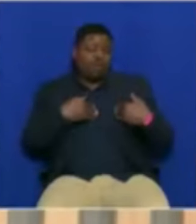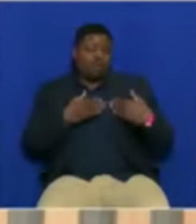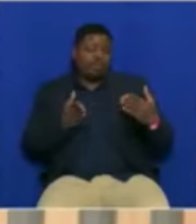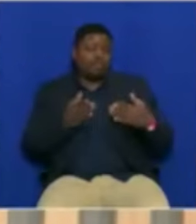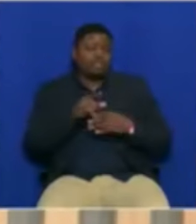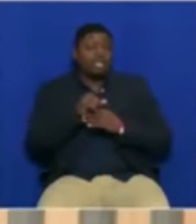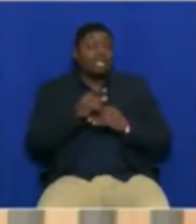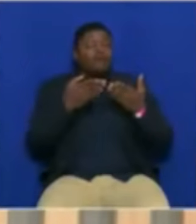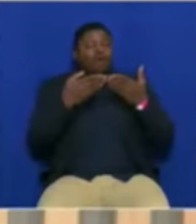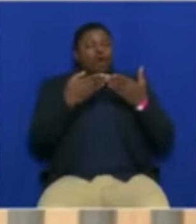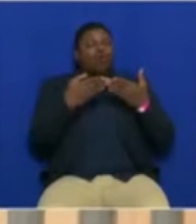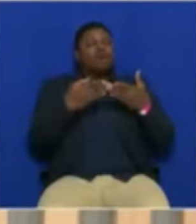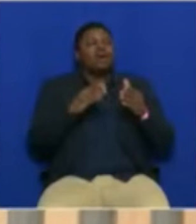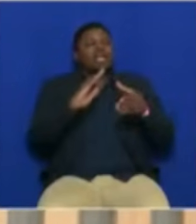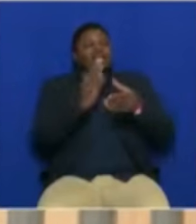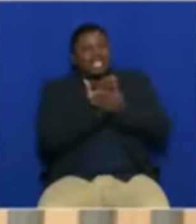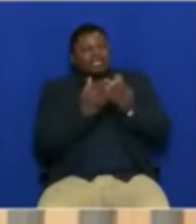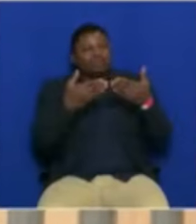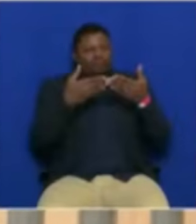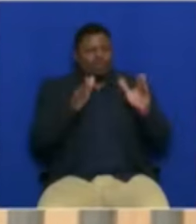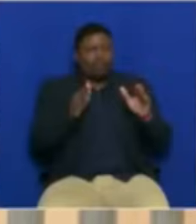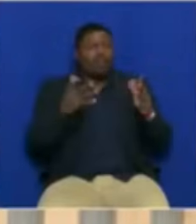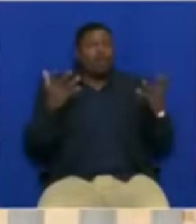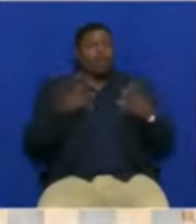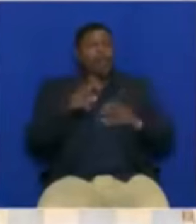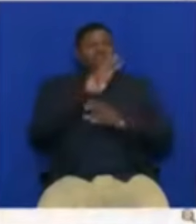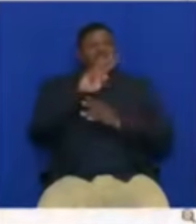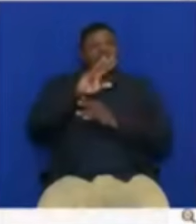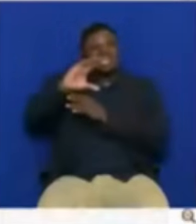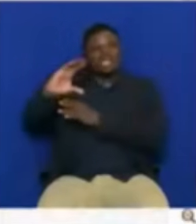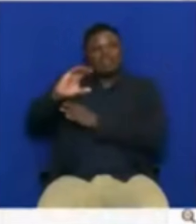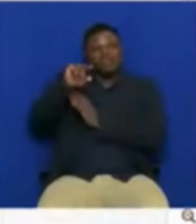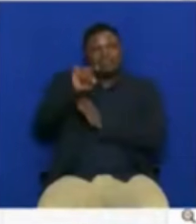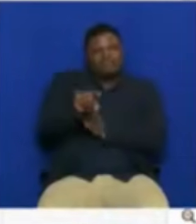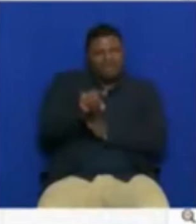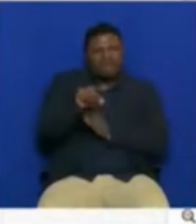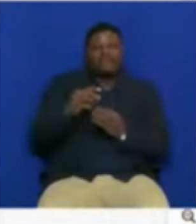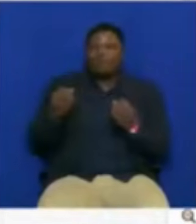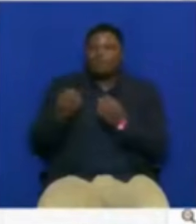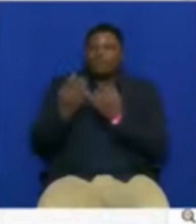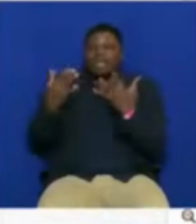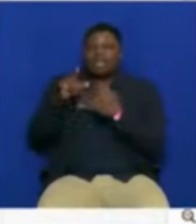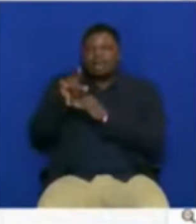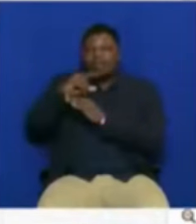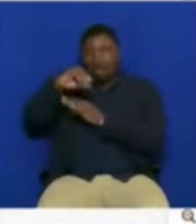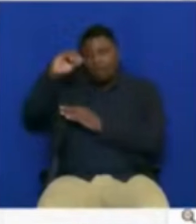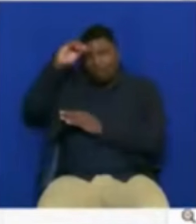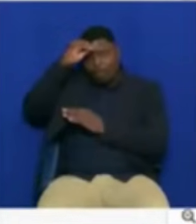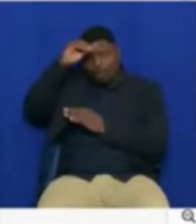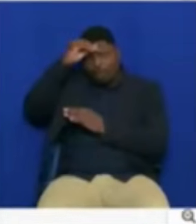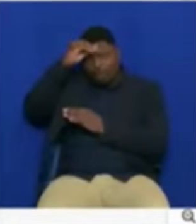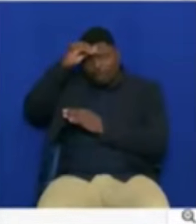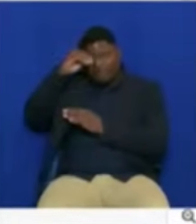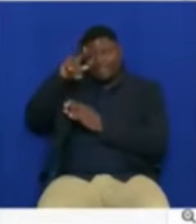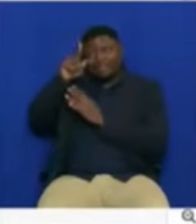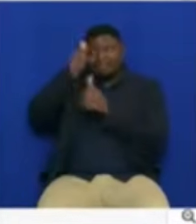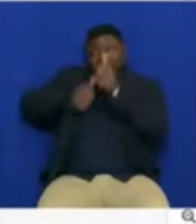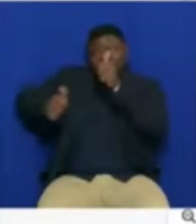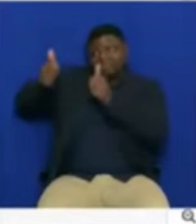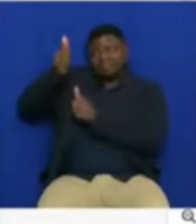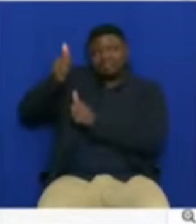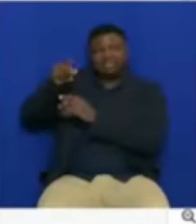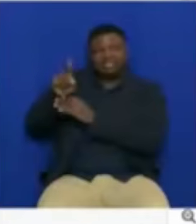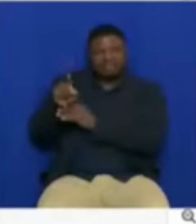Western Cape on a number of senior subs personnel as per following case dockets as per Grand Central. Then he